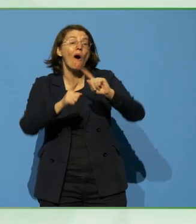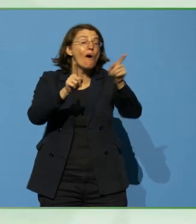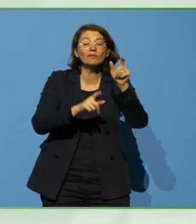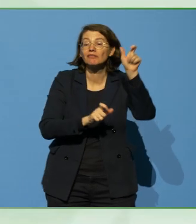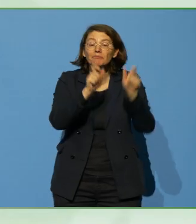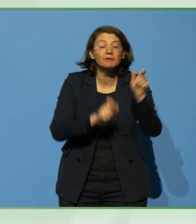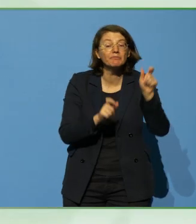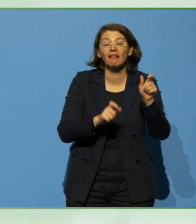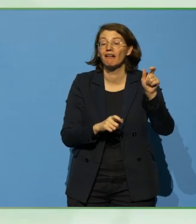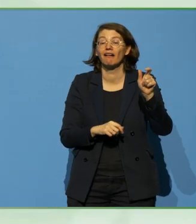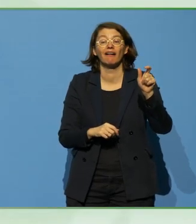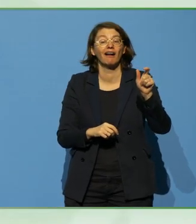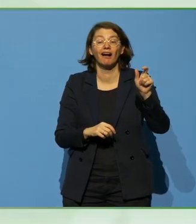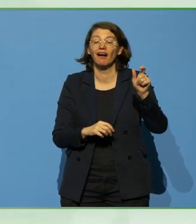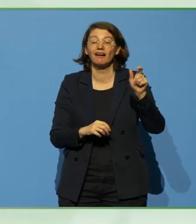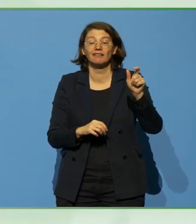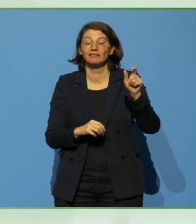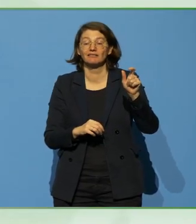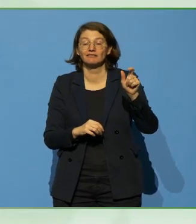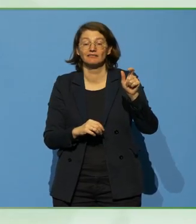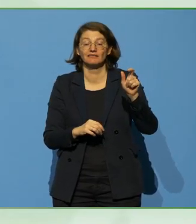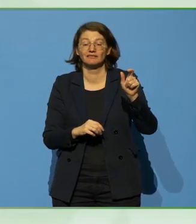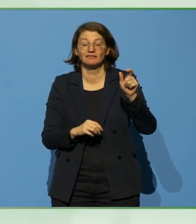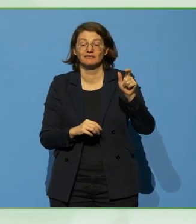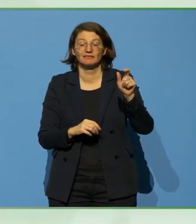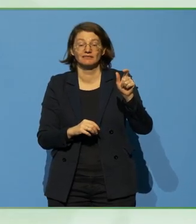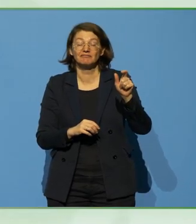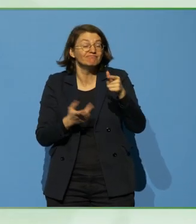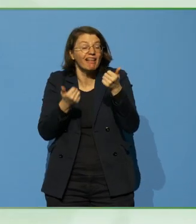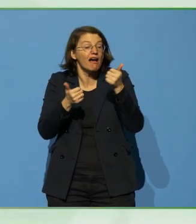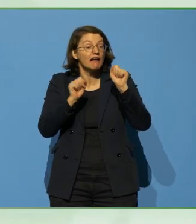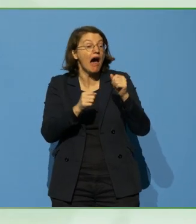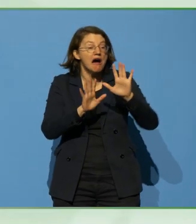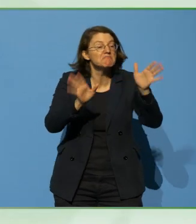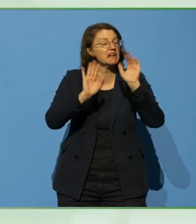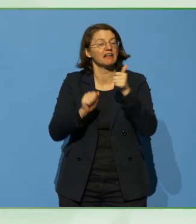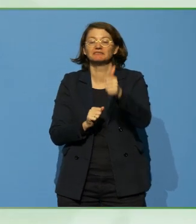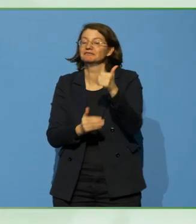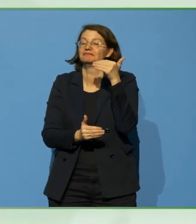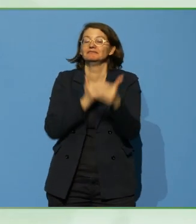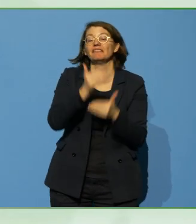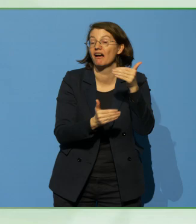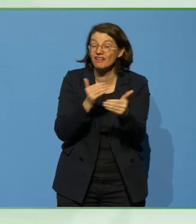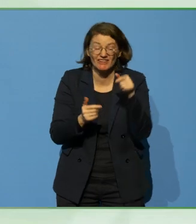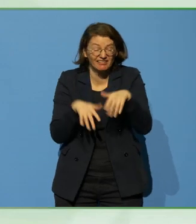not only for everyday people, but for everyone, every kind of